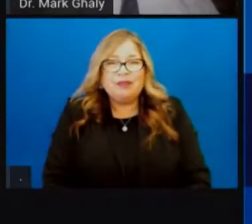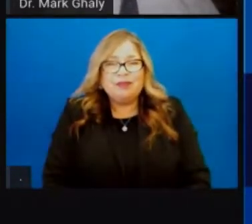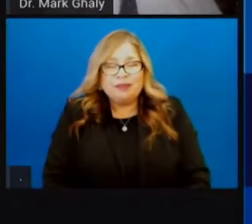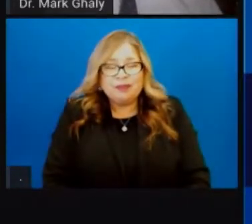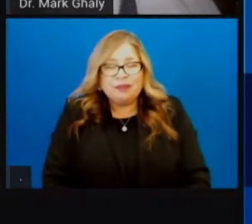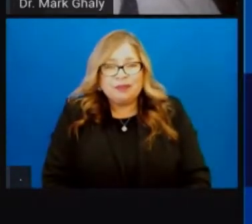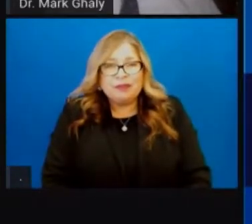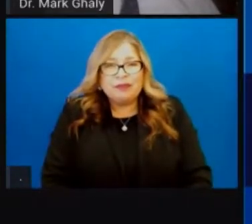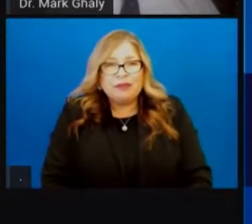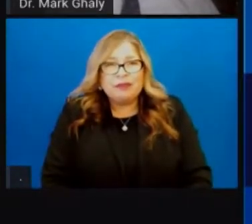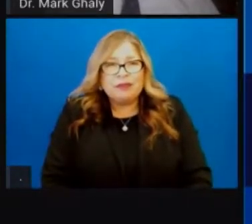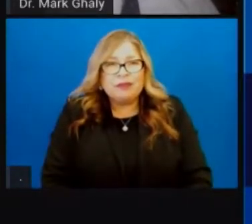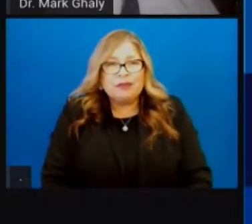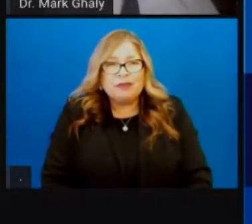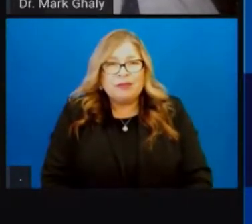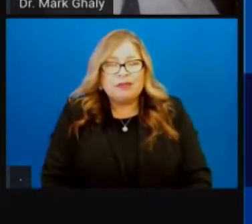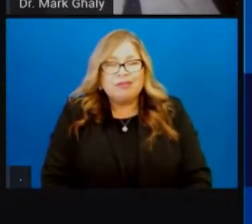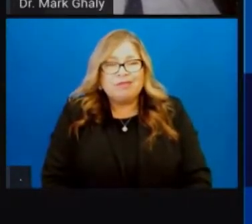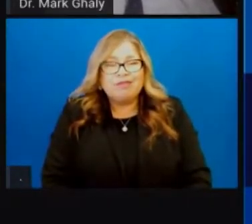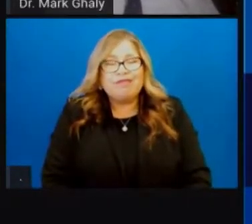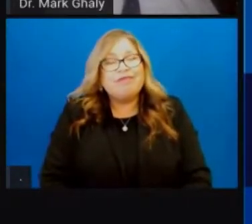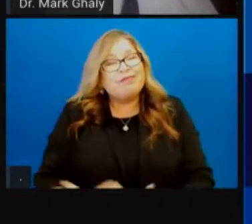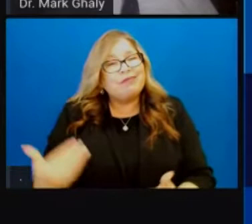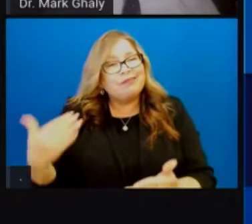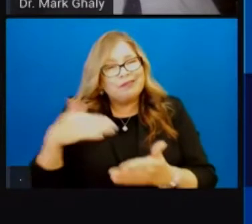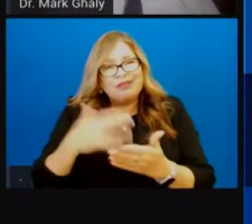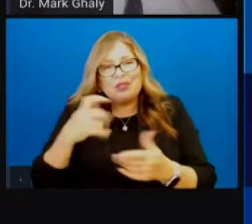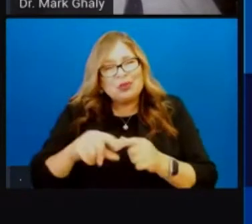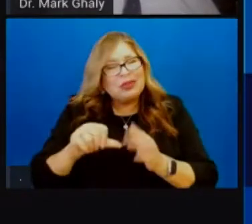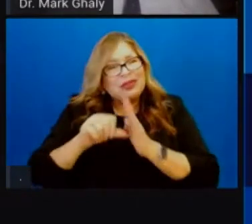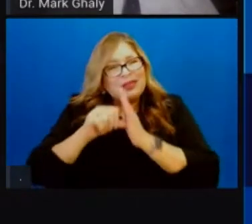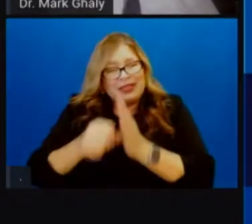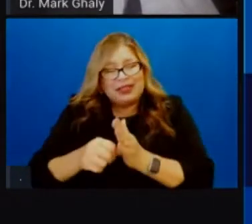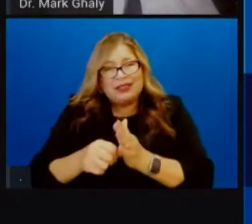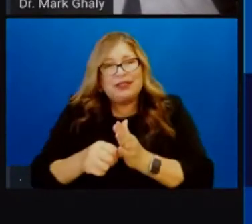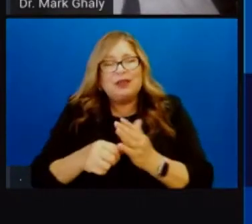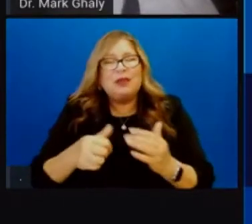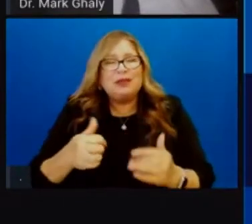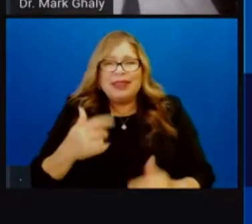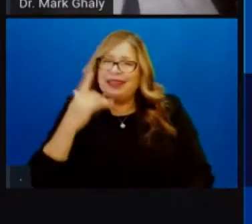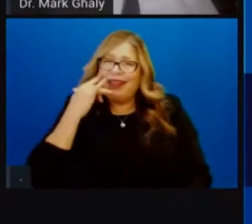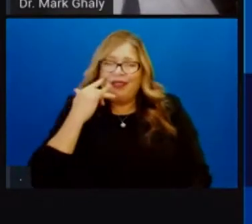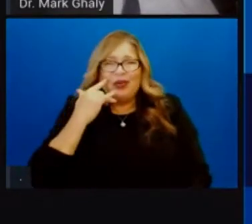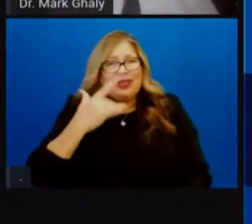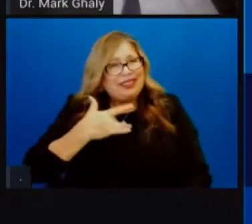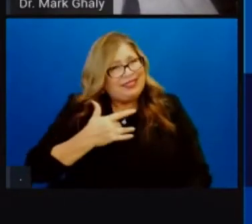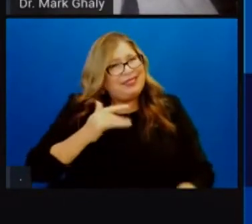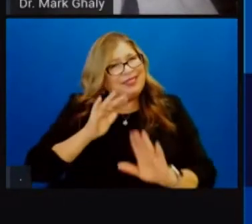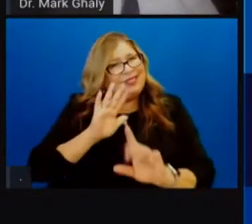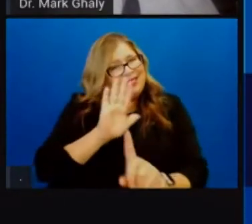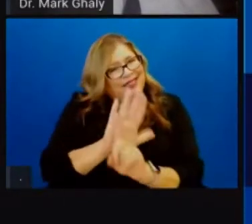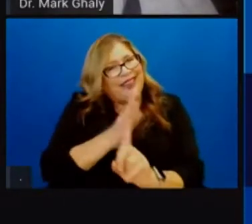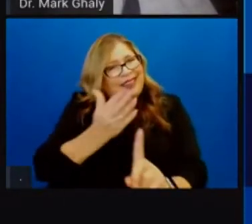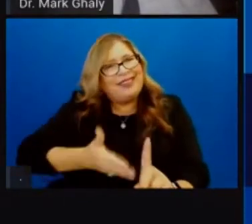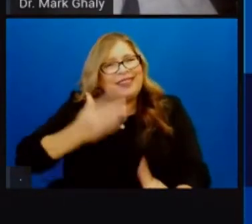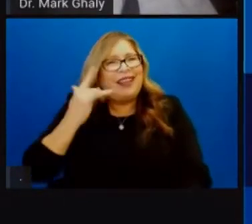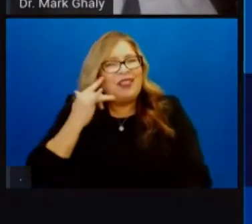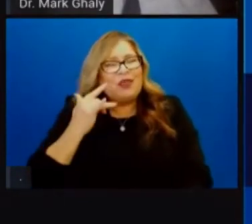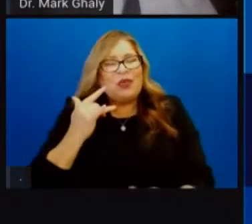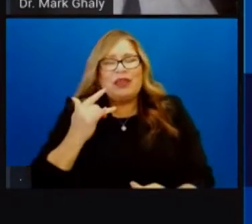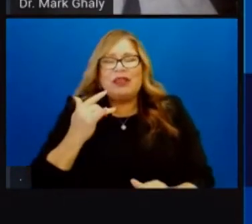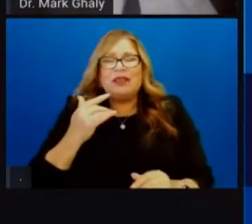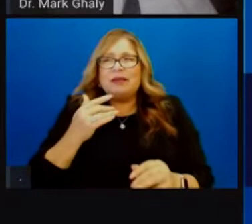And just sort of building on that, this notion that there is a California way, and California is a place